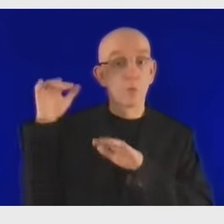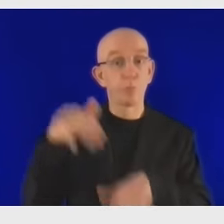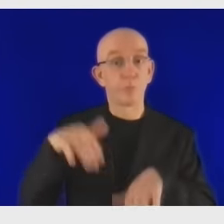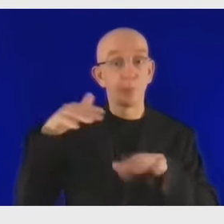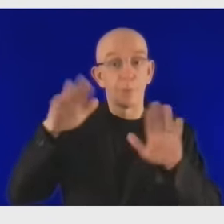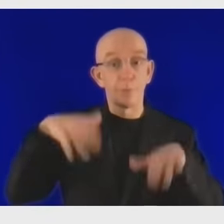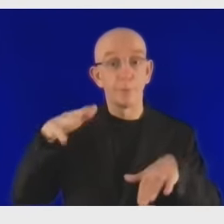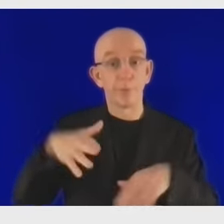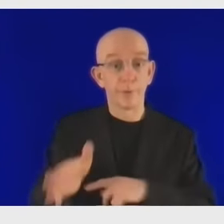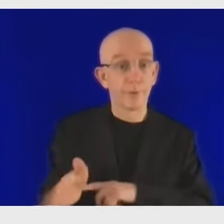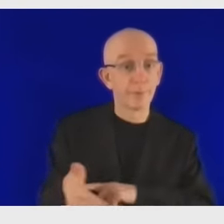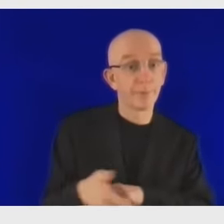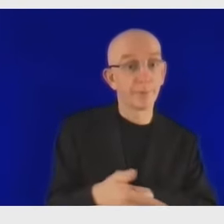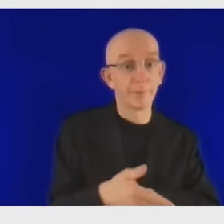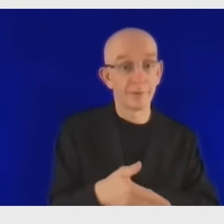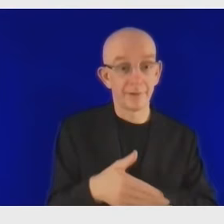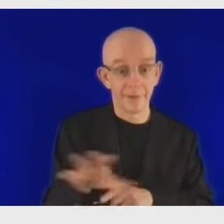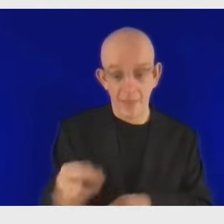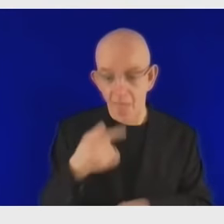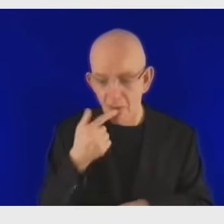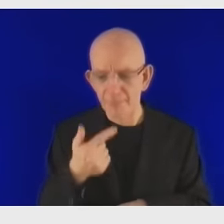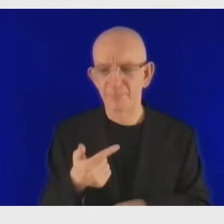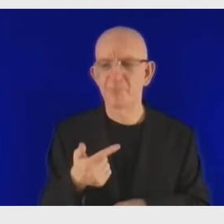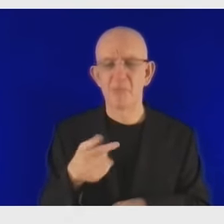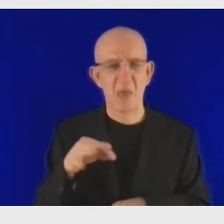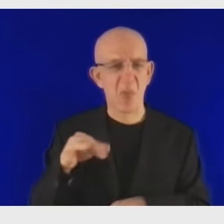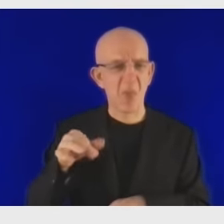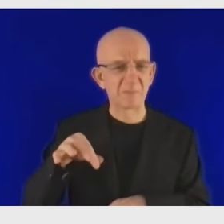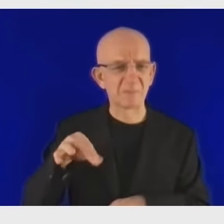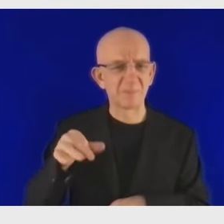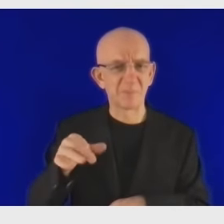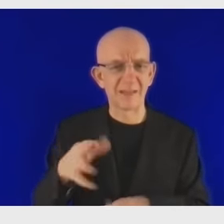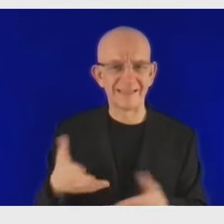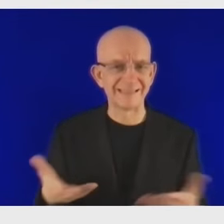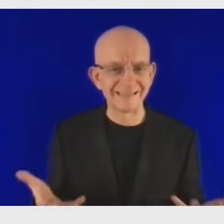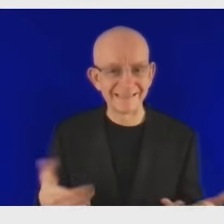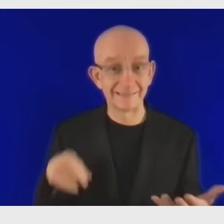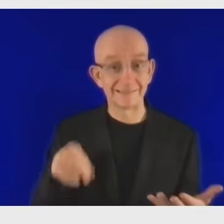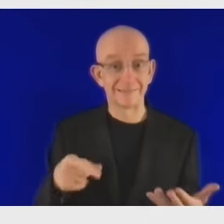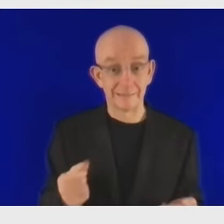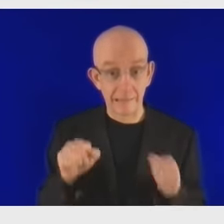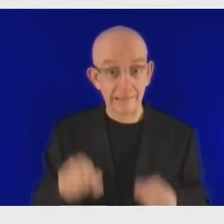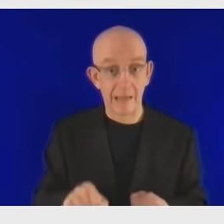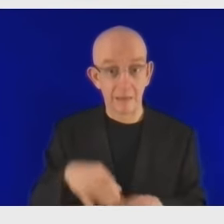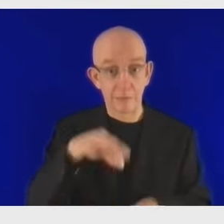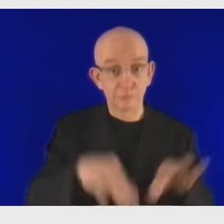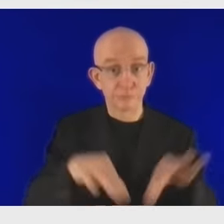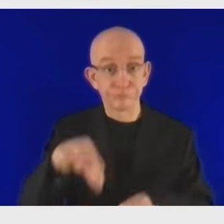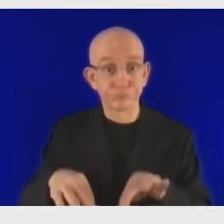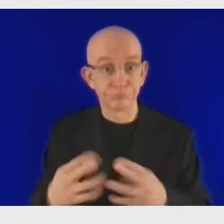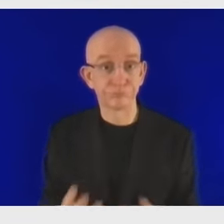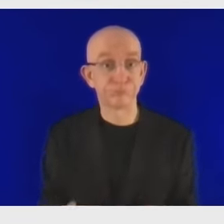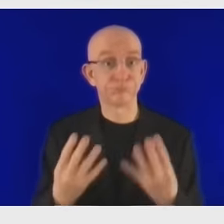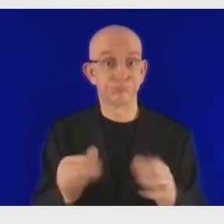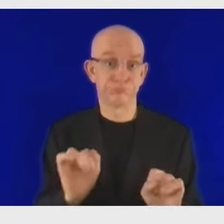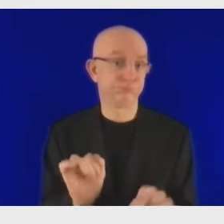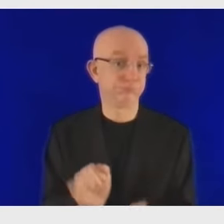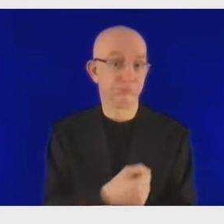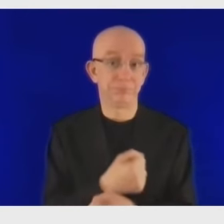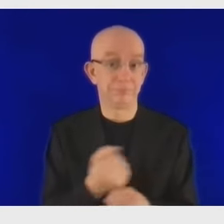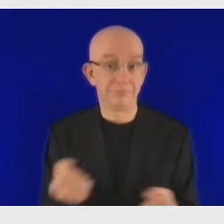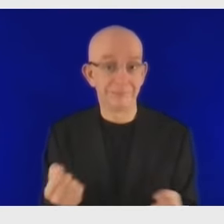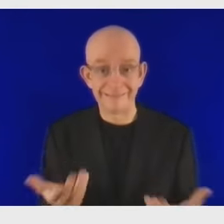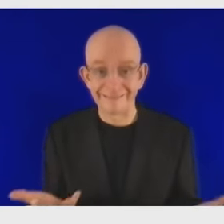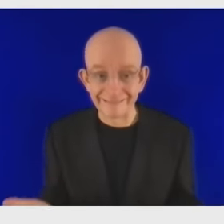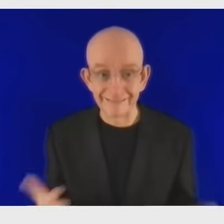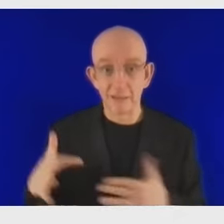livelihoods. My people carry the weight of uncertainty on their shoulders daily, but are still so resilient